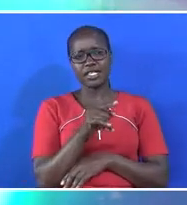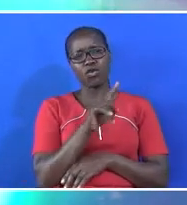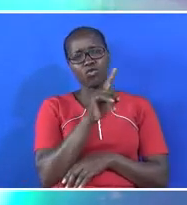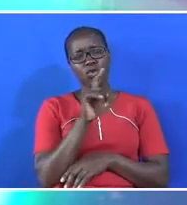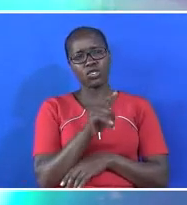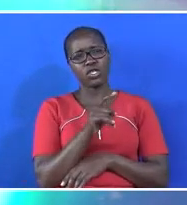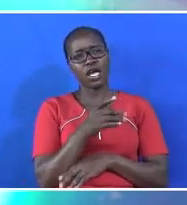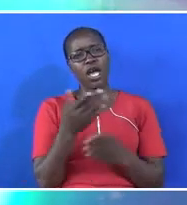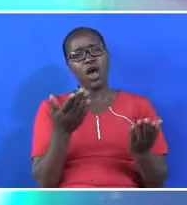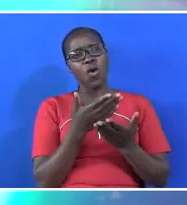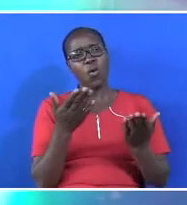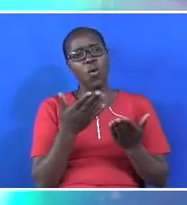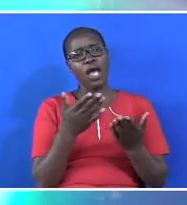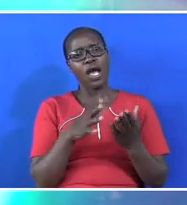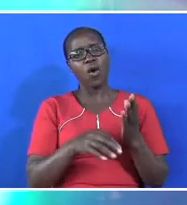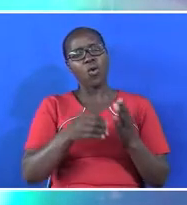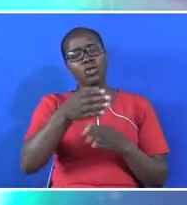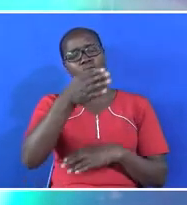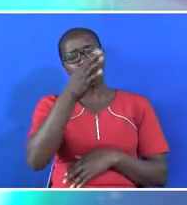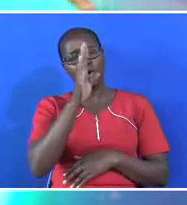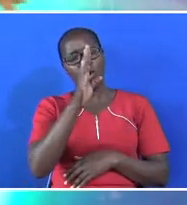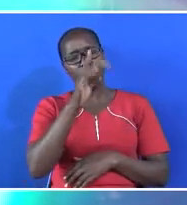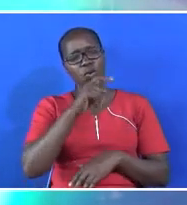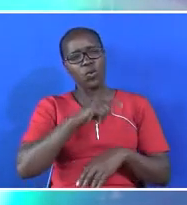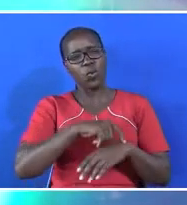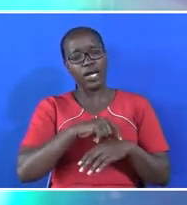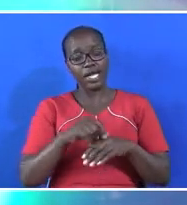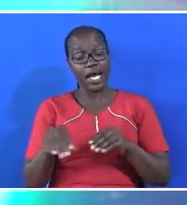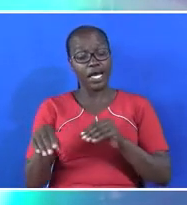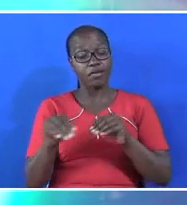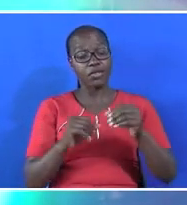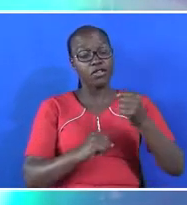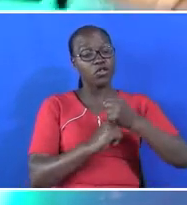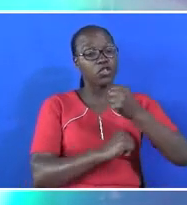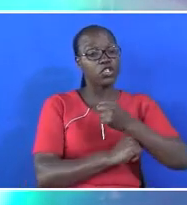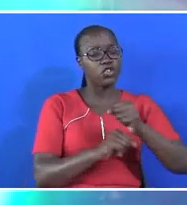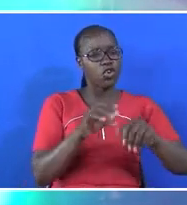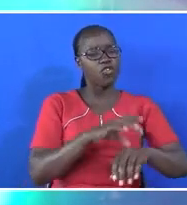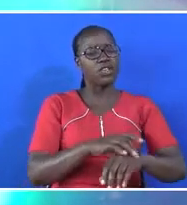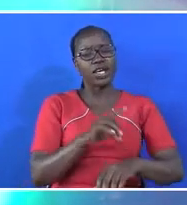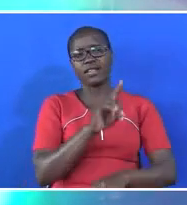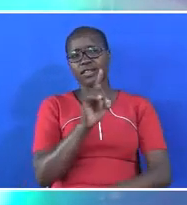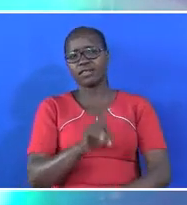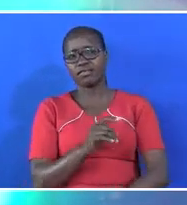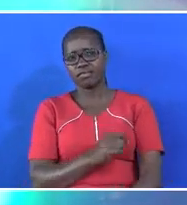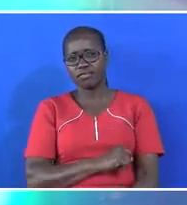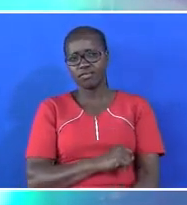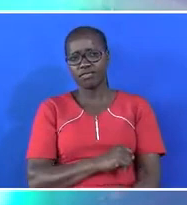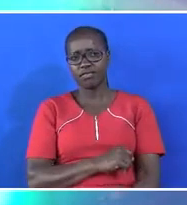questions. "Where was thou when I laid the foundations of the earth?